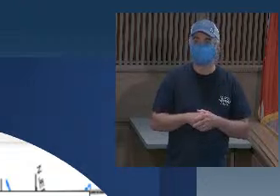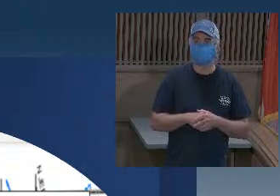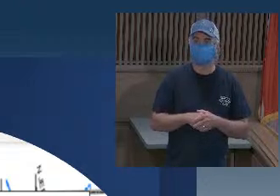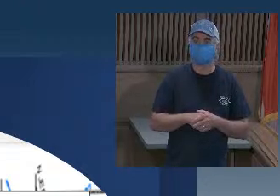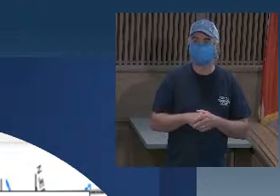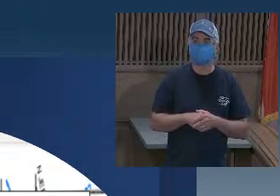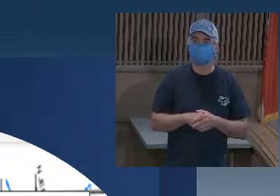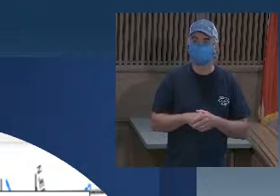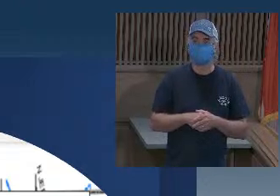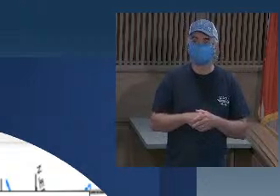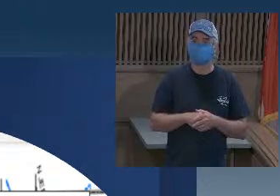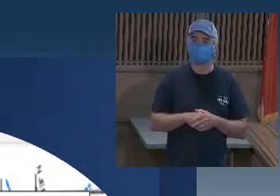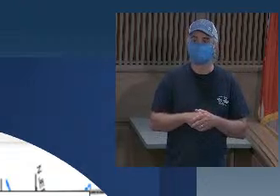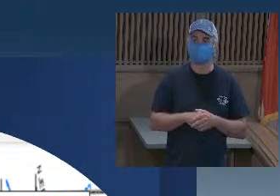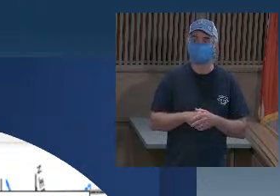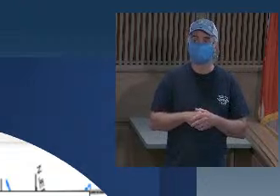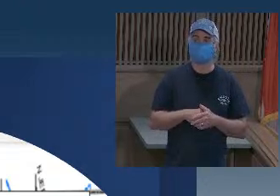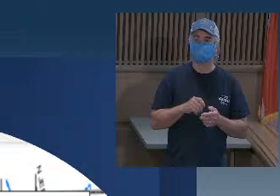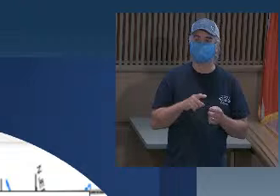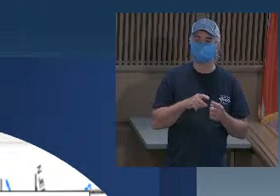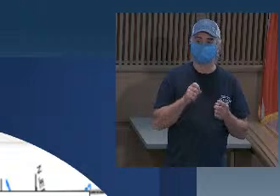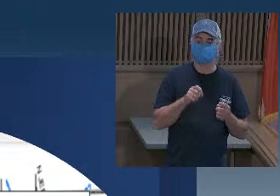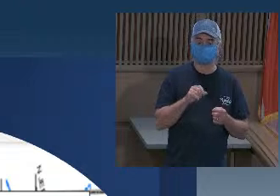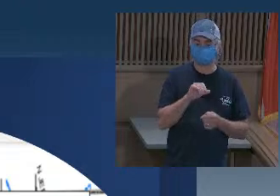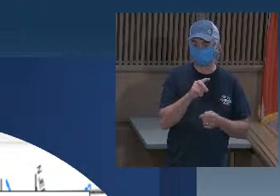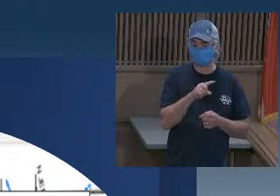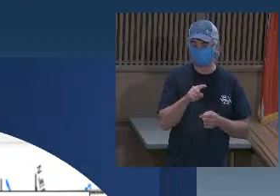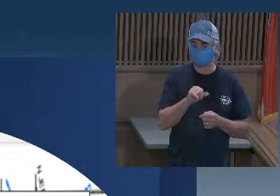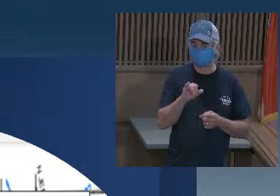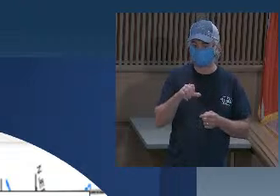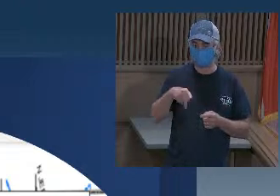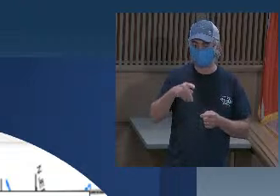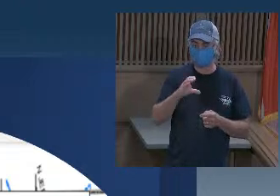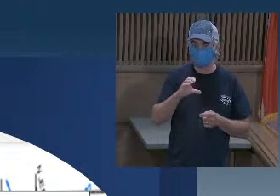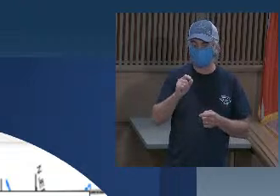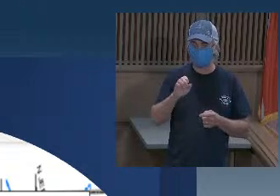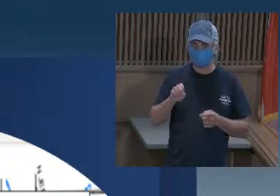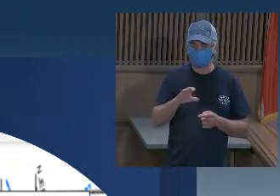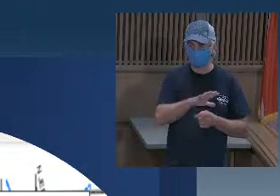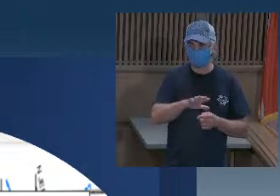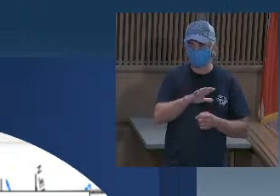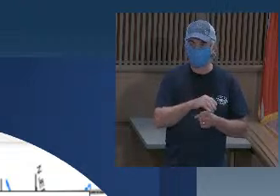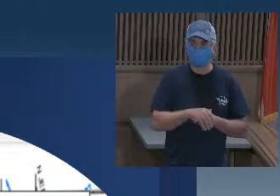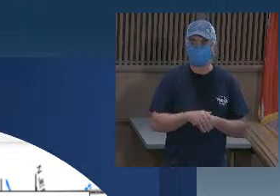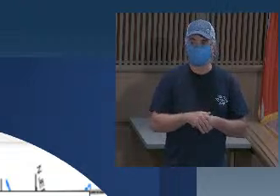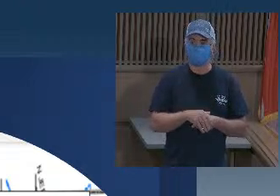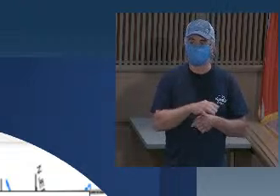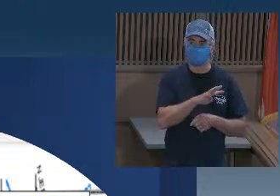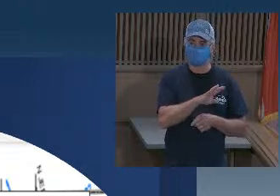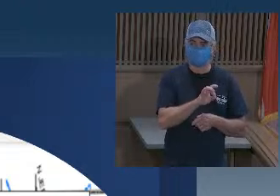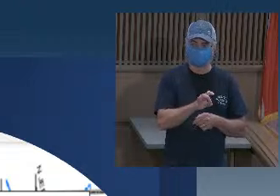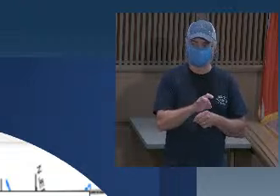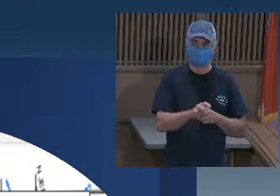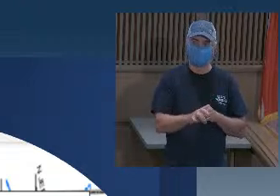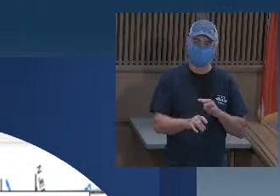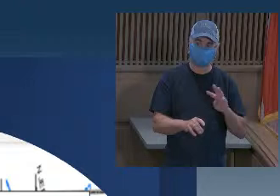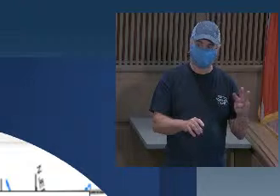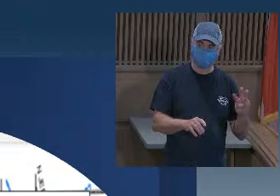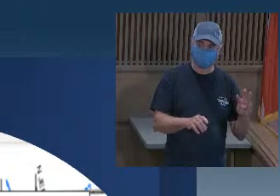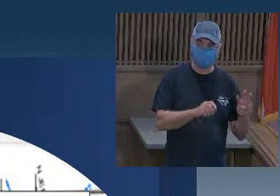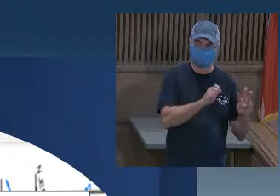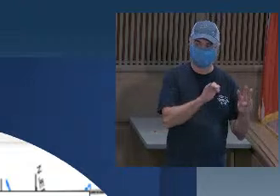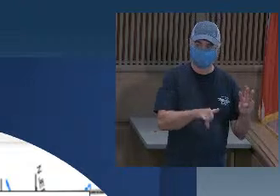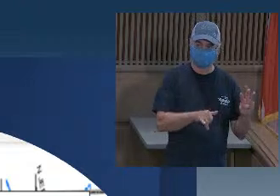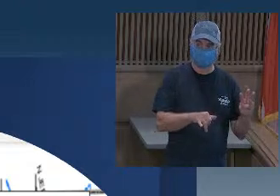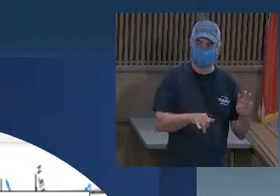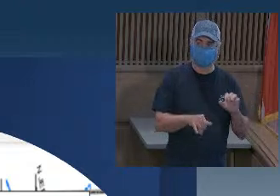Northwest Albany, 2021, 31721, 31707. We have 48 deaths in